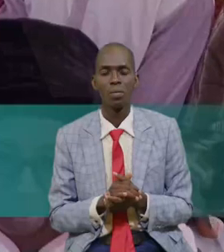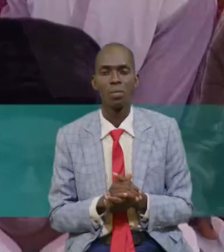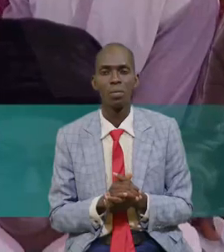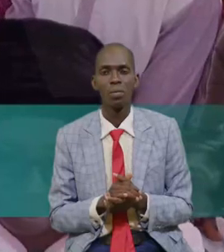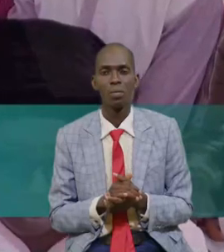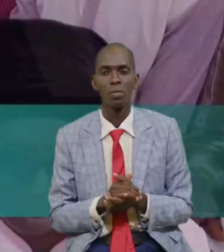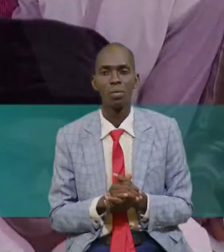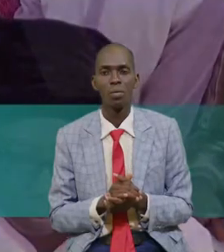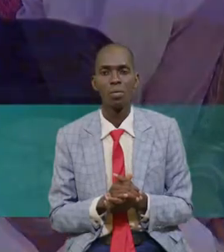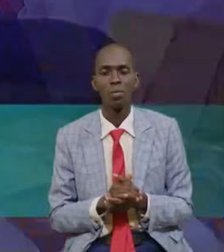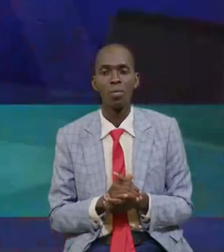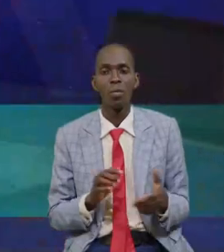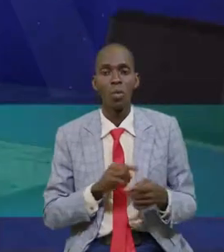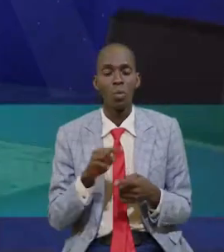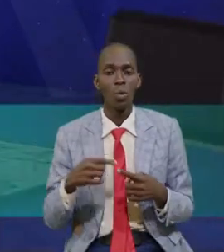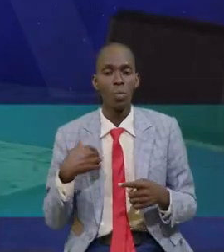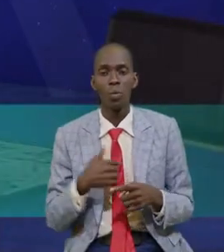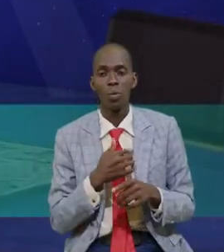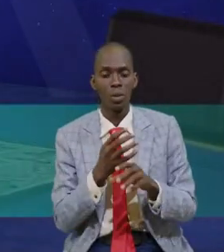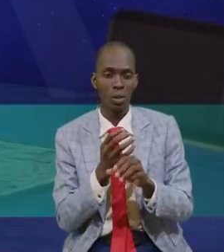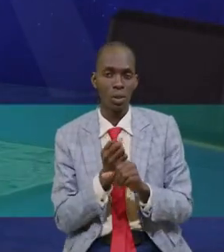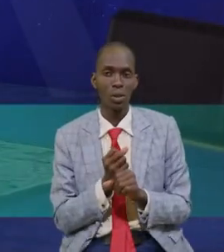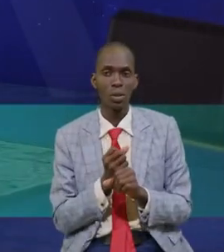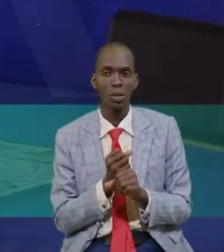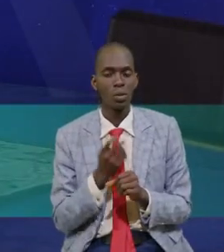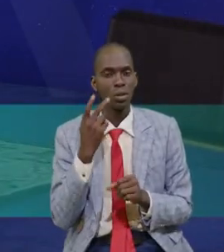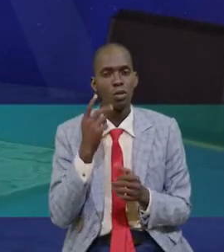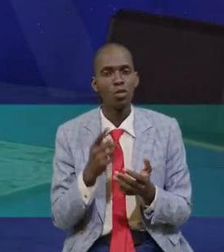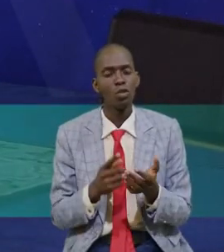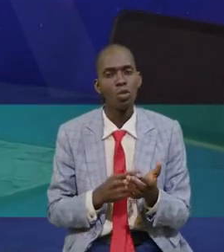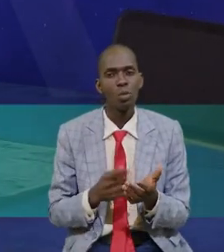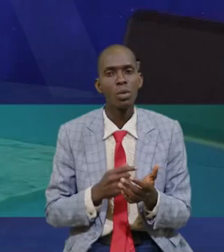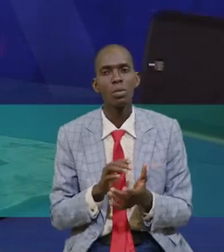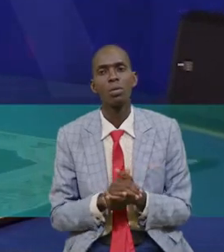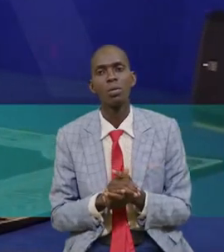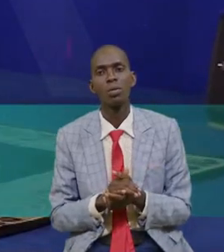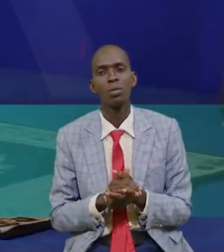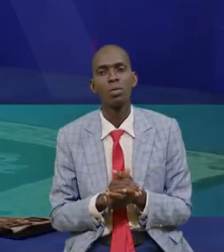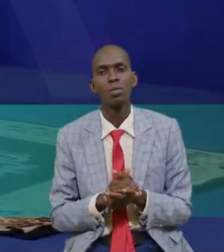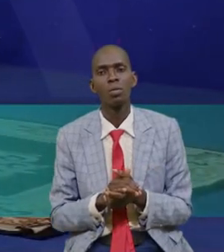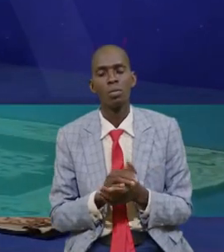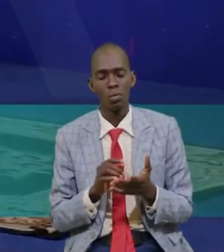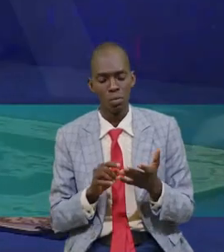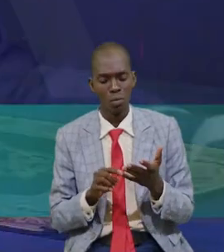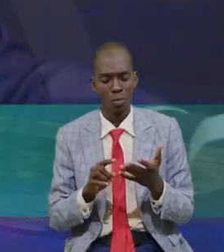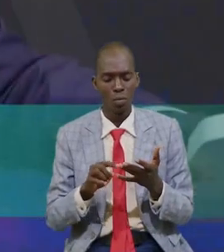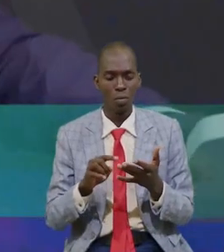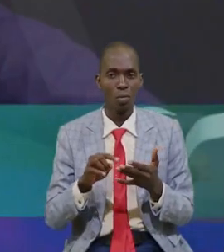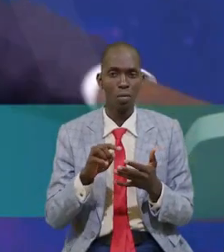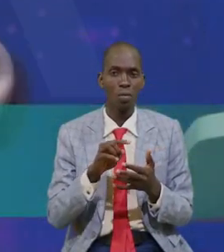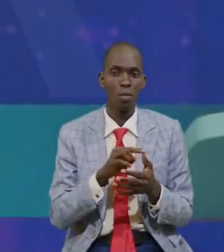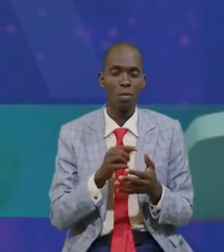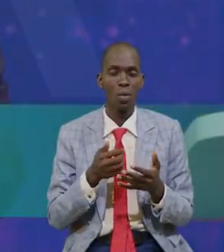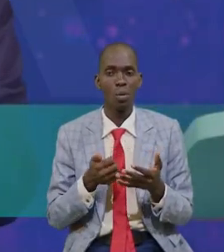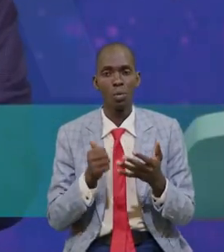When we receive, you know, sometimes those five, the fivefold